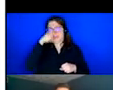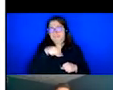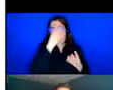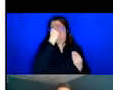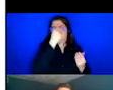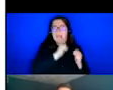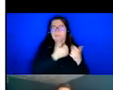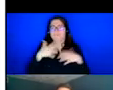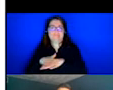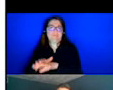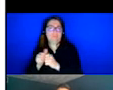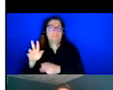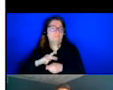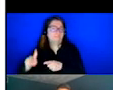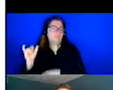plan as well. So,